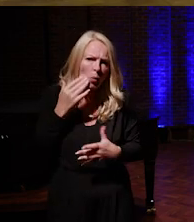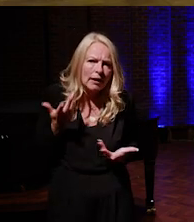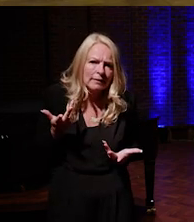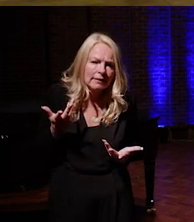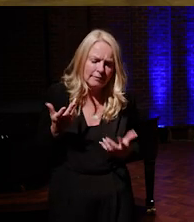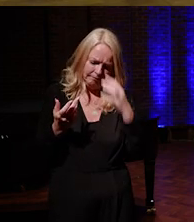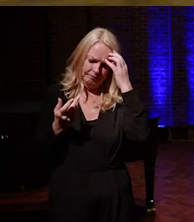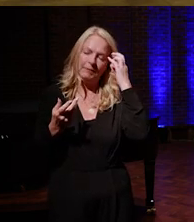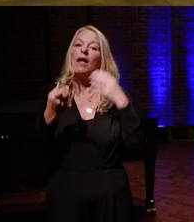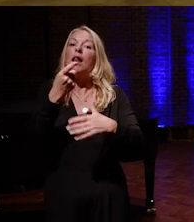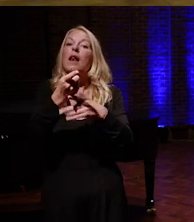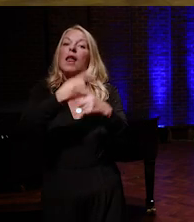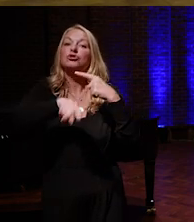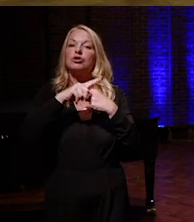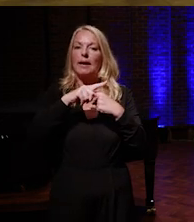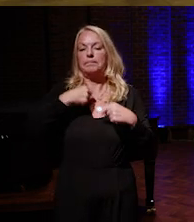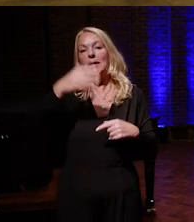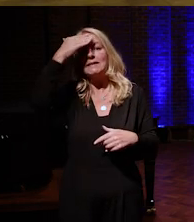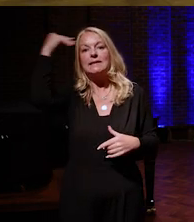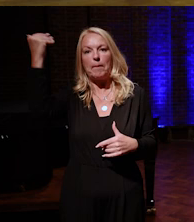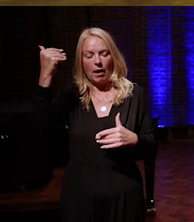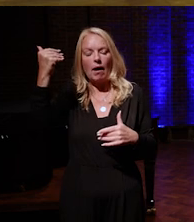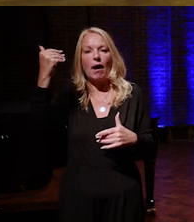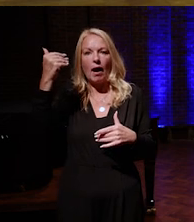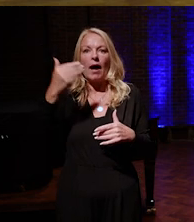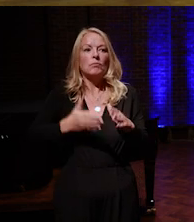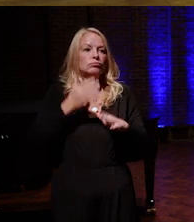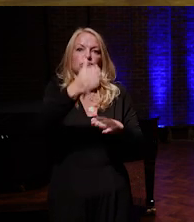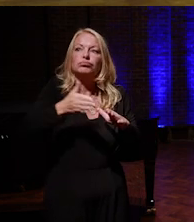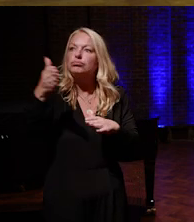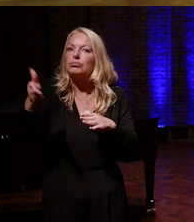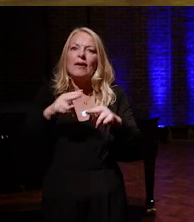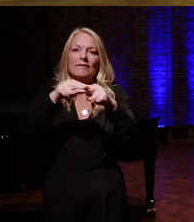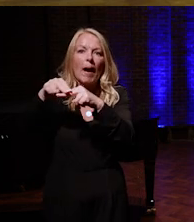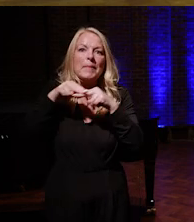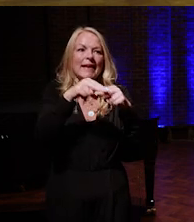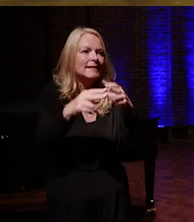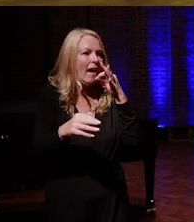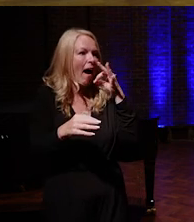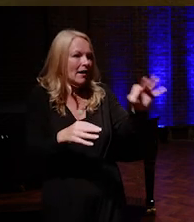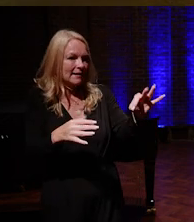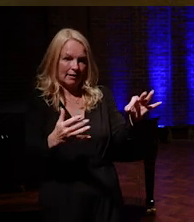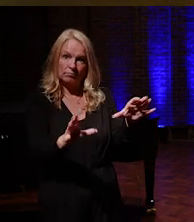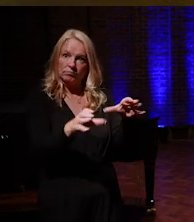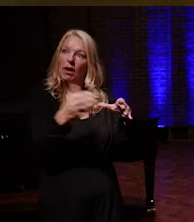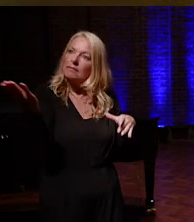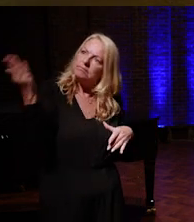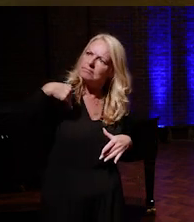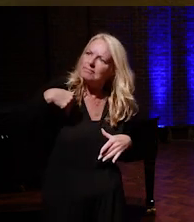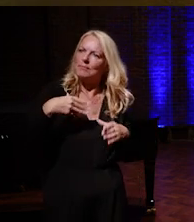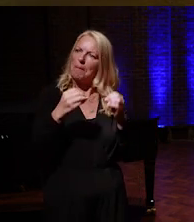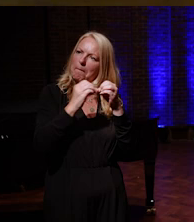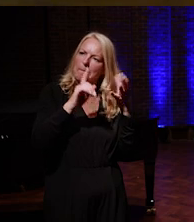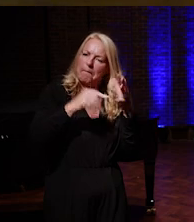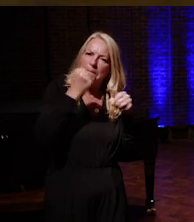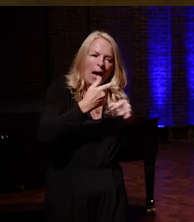Last year, I spent the summer ambushing families across London's parks and trying to convince them to come bug hunting with me.